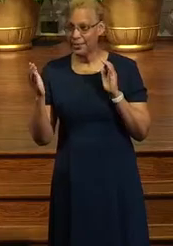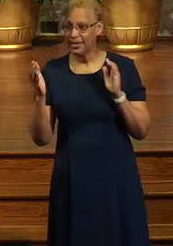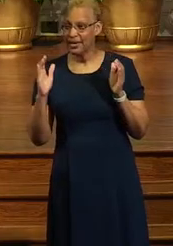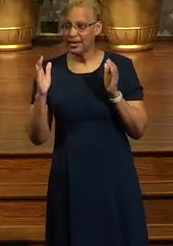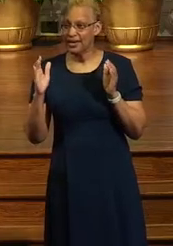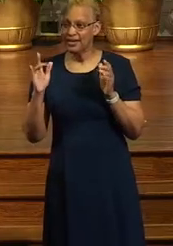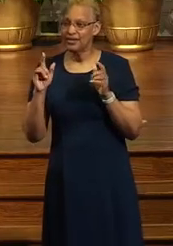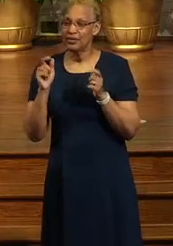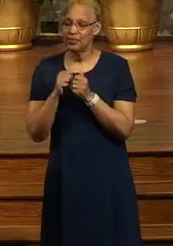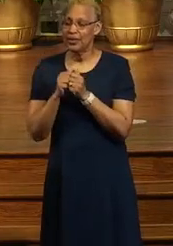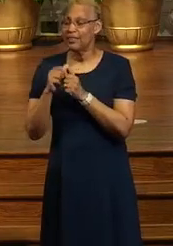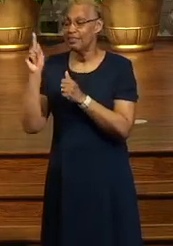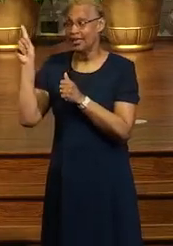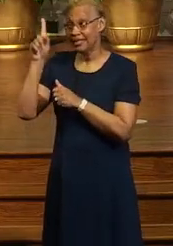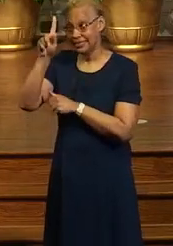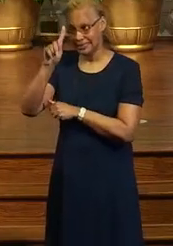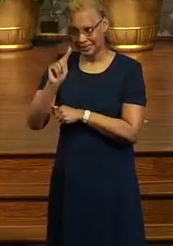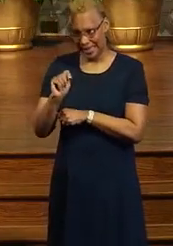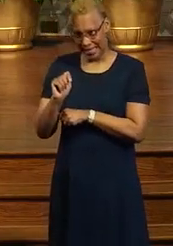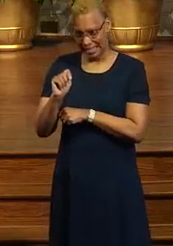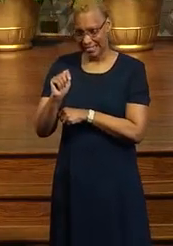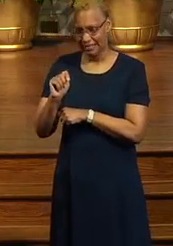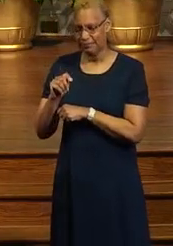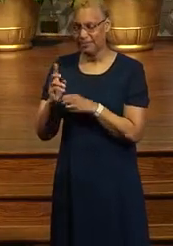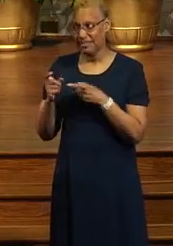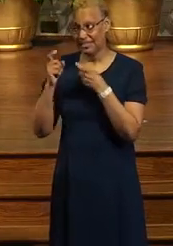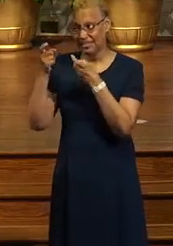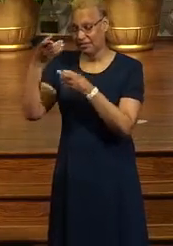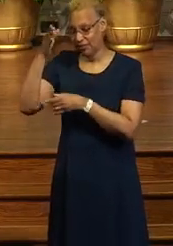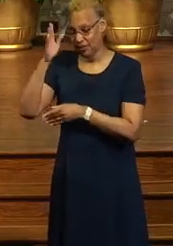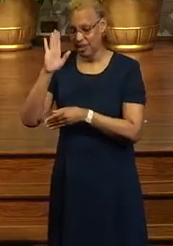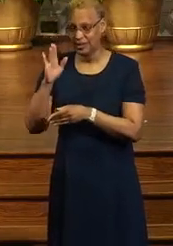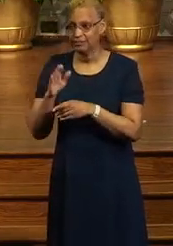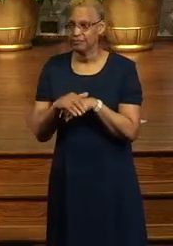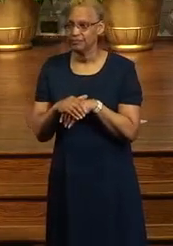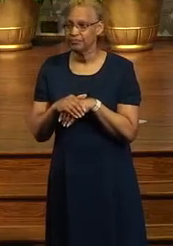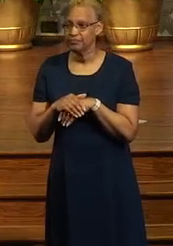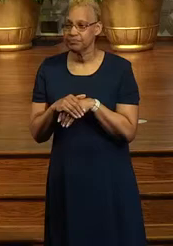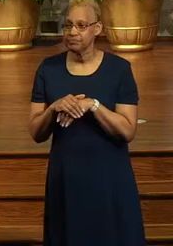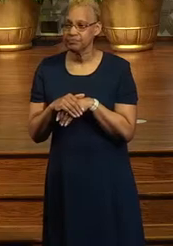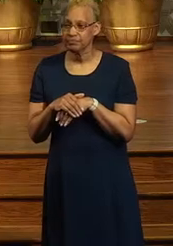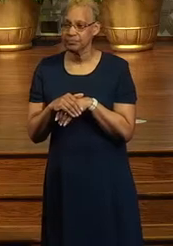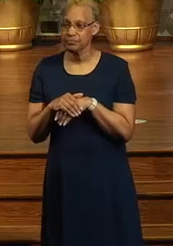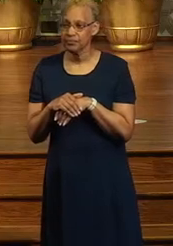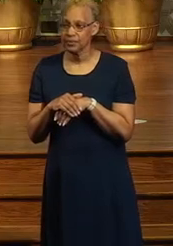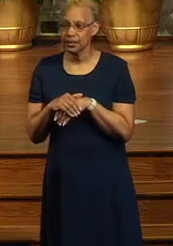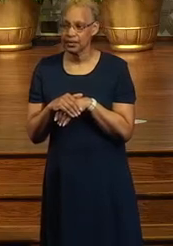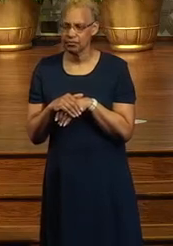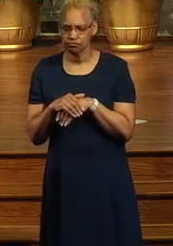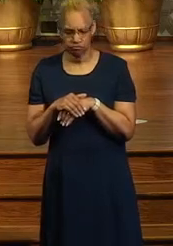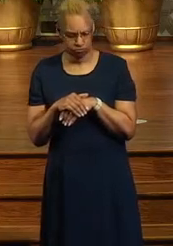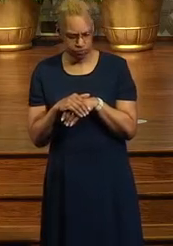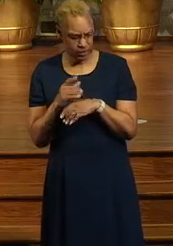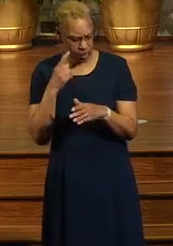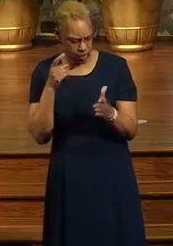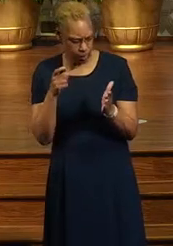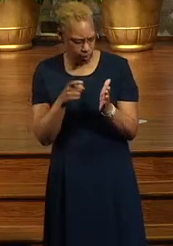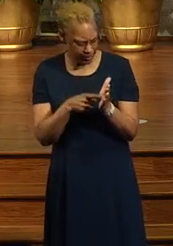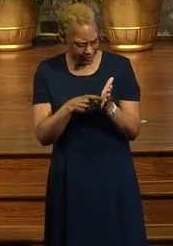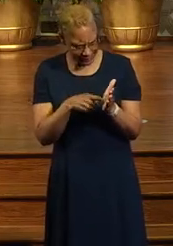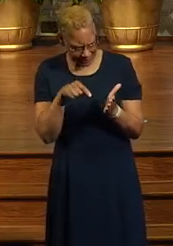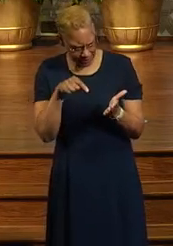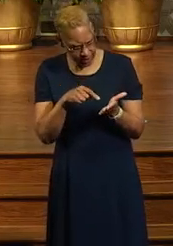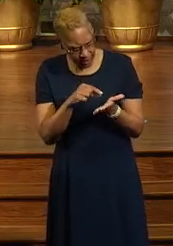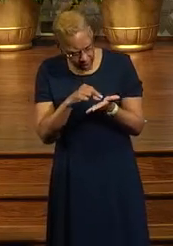envelope. I want to point out to you that there's a little used line on this